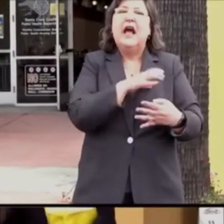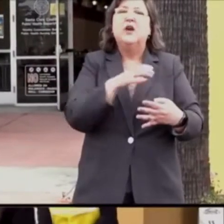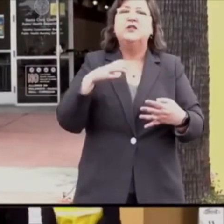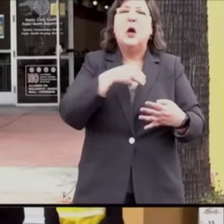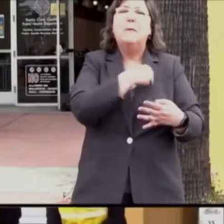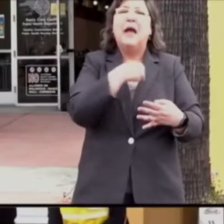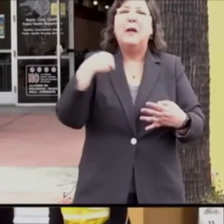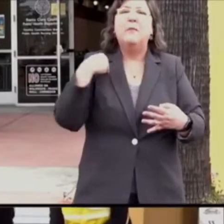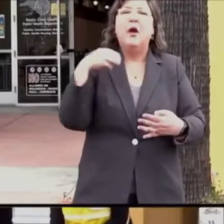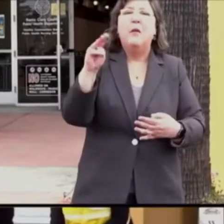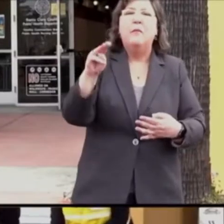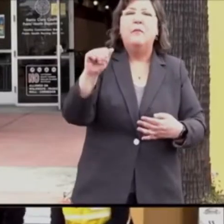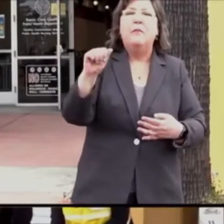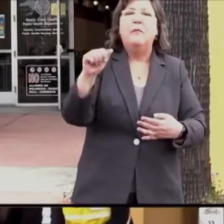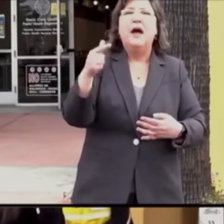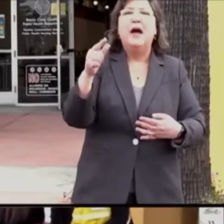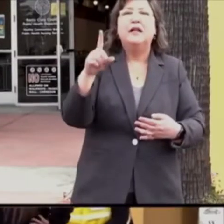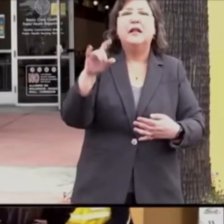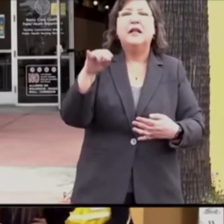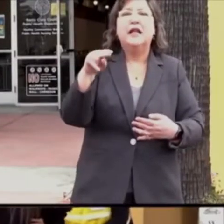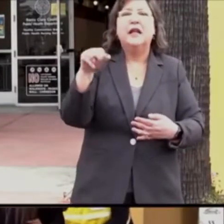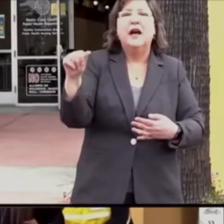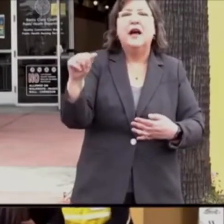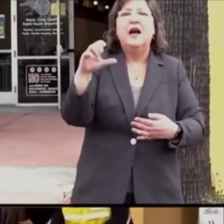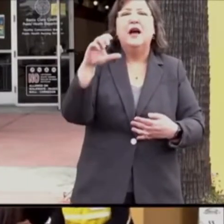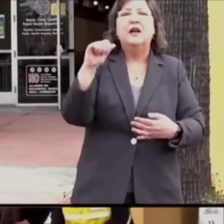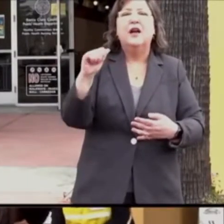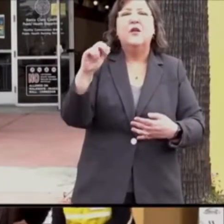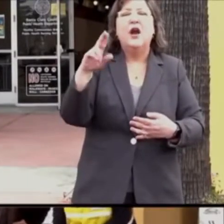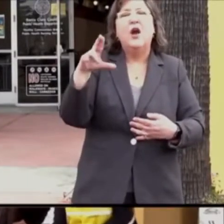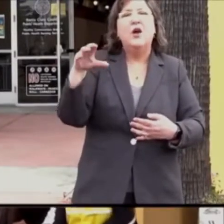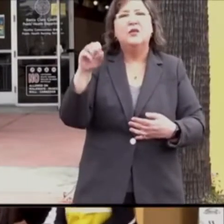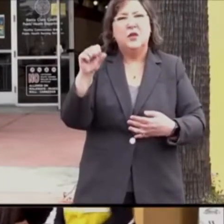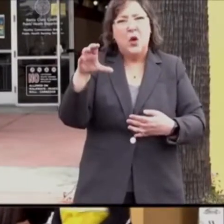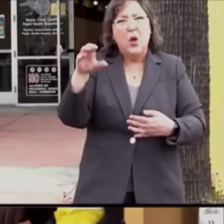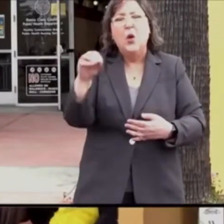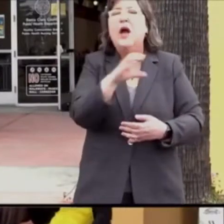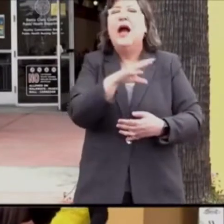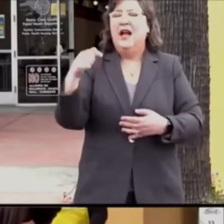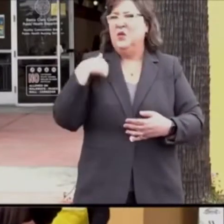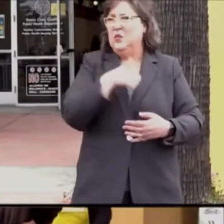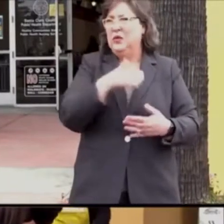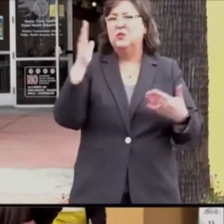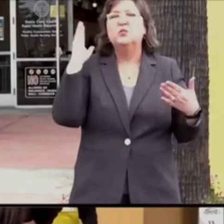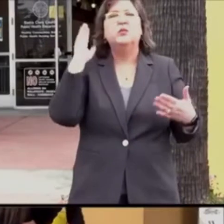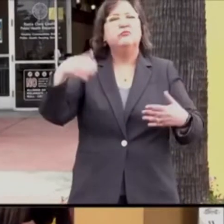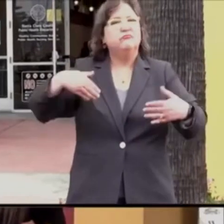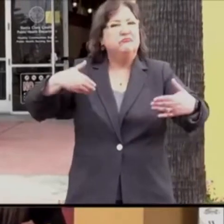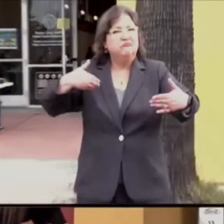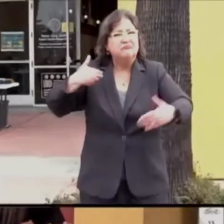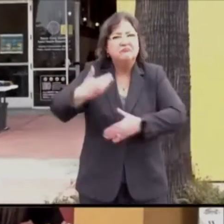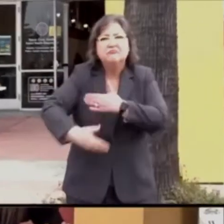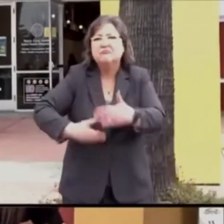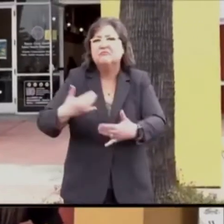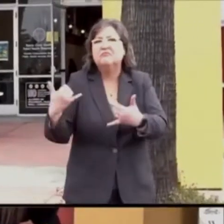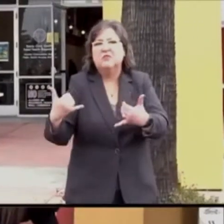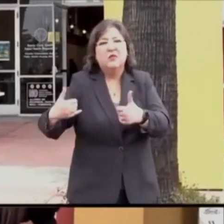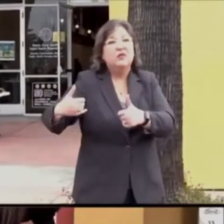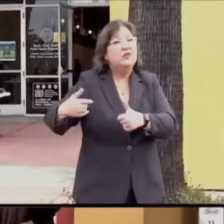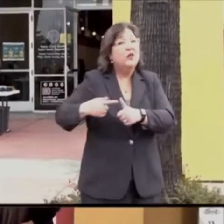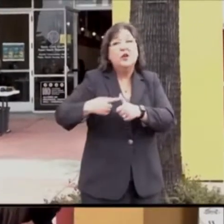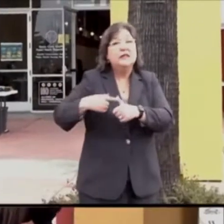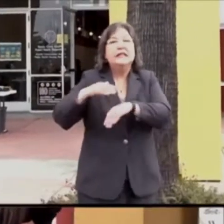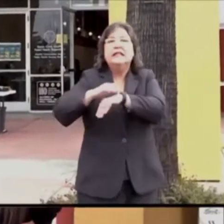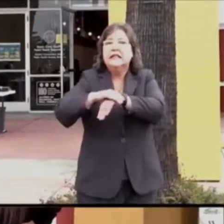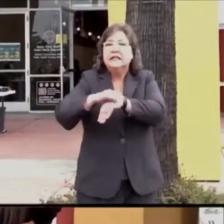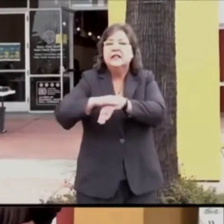be beginning our press conference in English and American Sign Language portion. Then, we will have a question